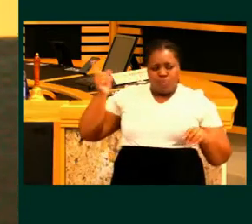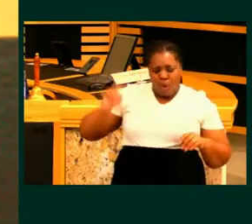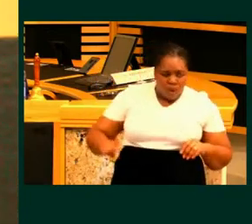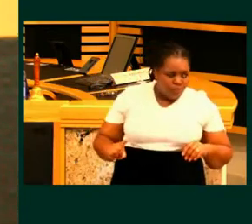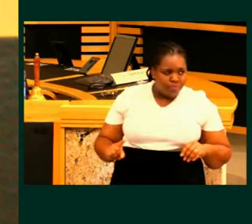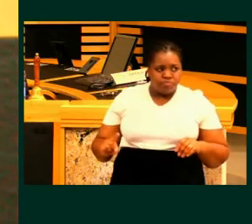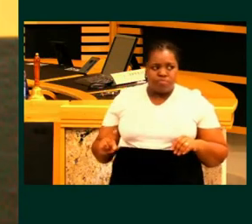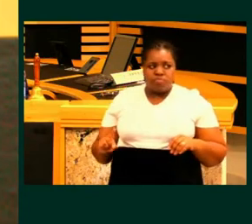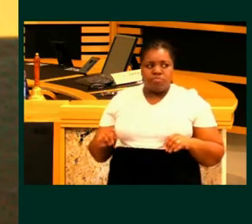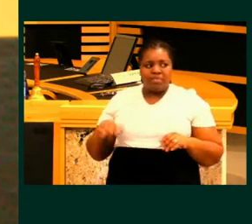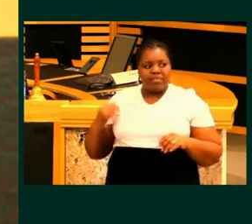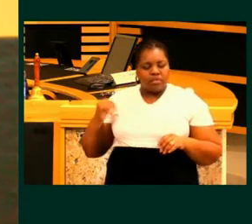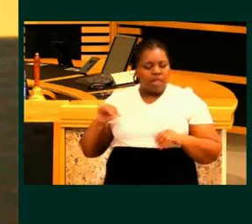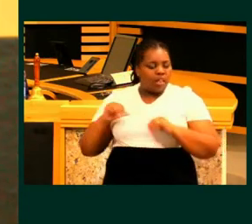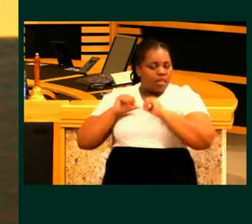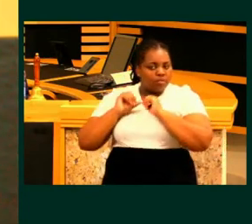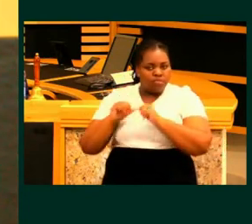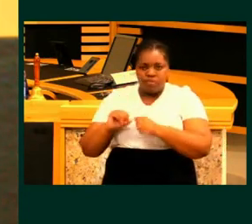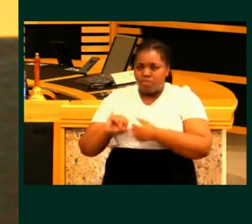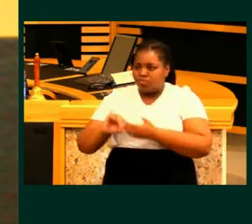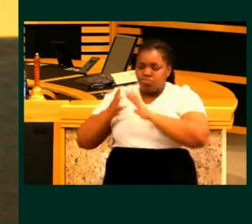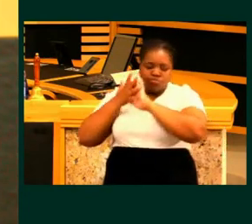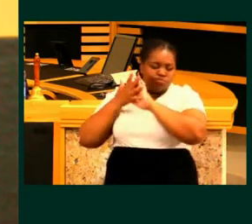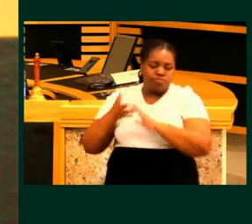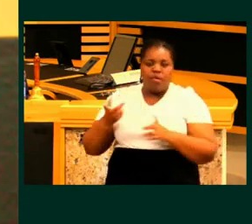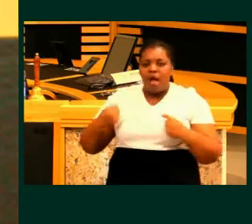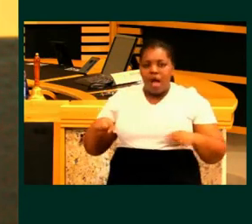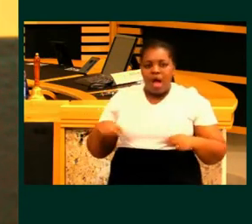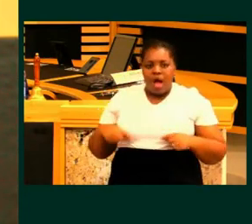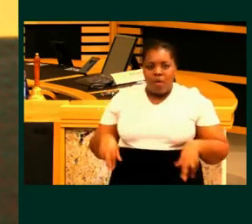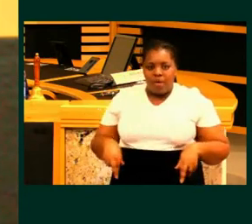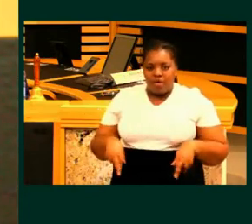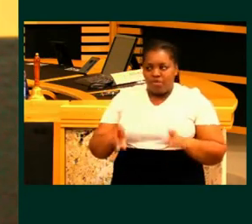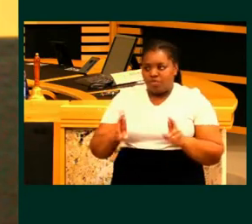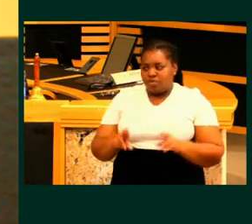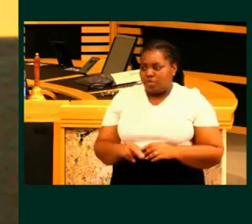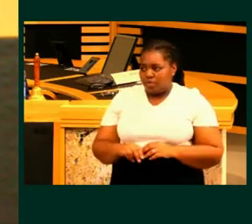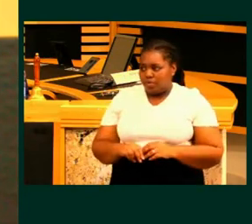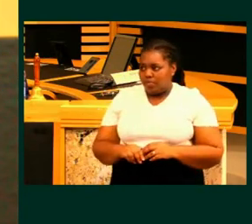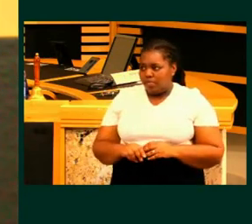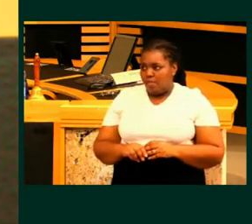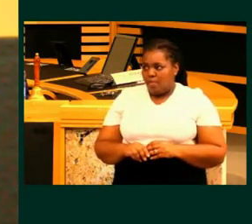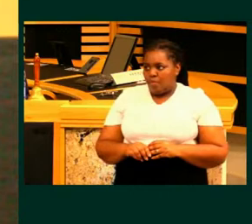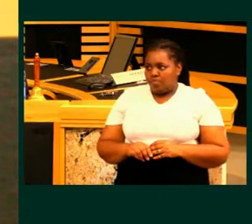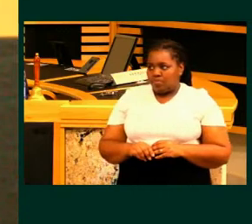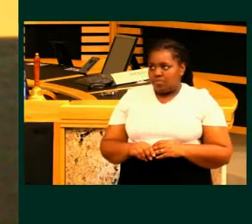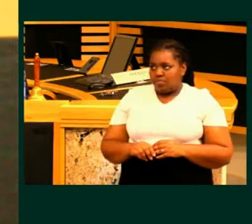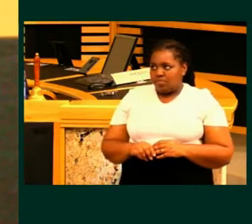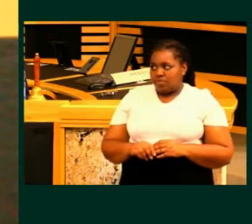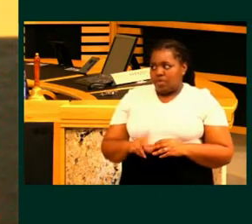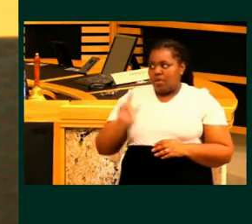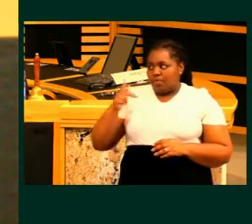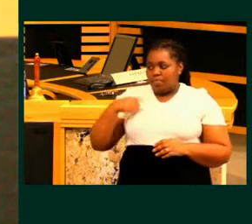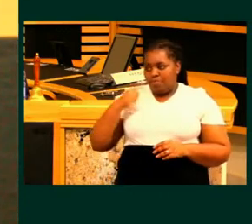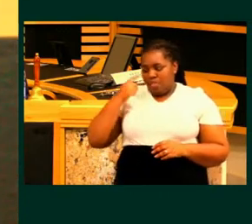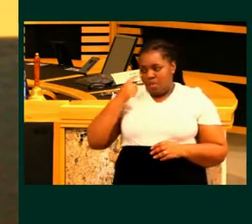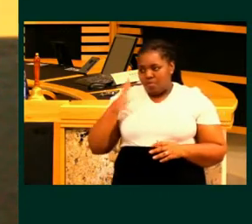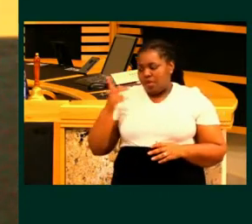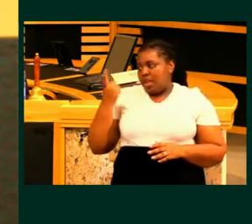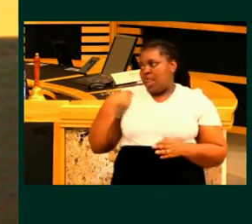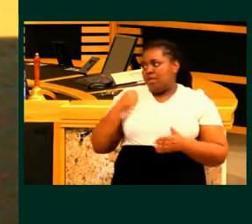fires continue to damage our road infrastructure and I've witnessed last week